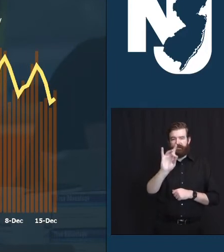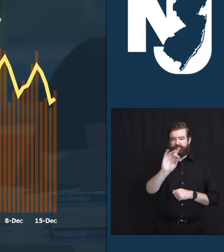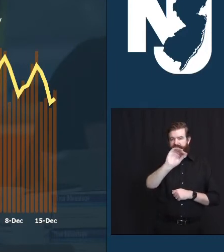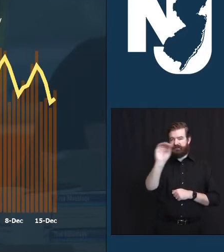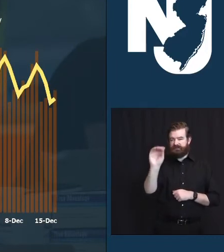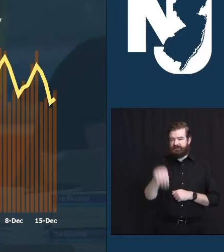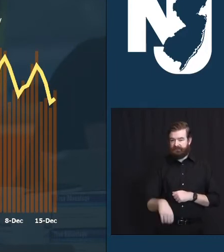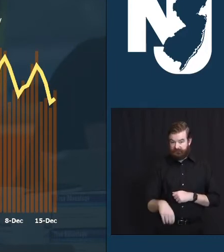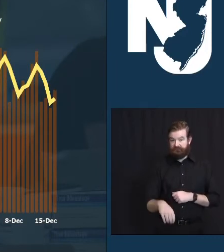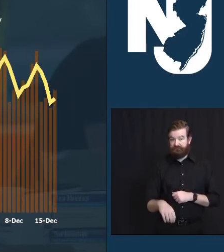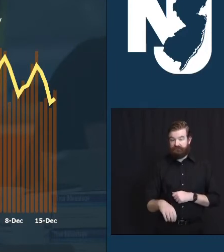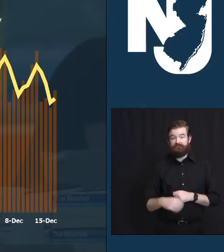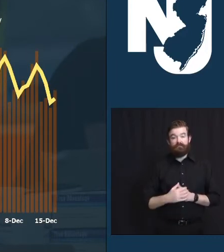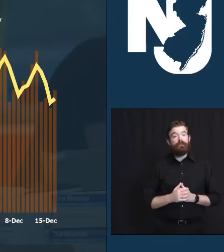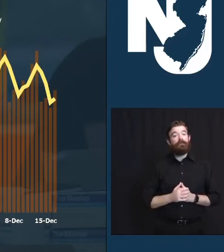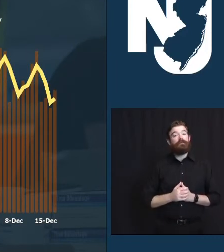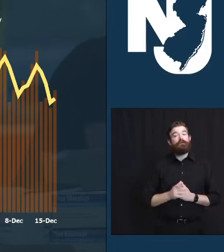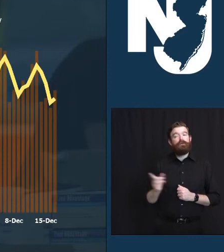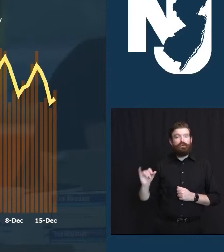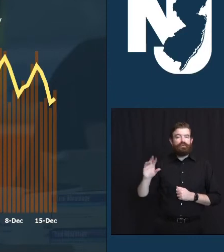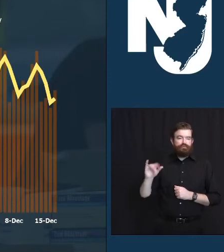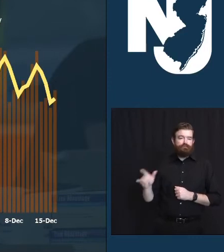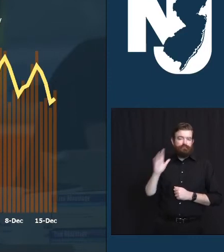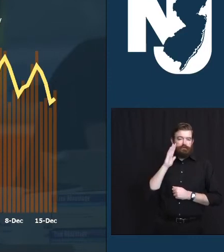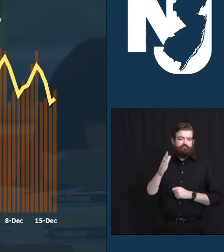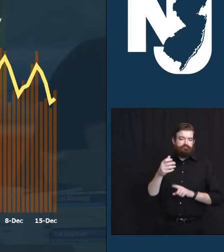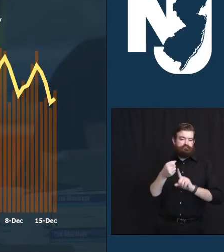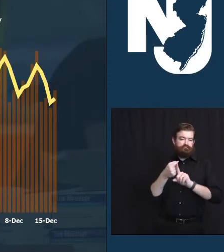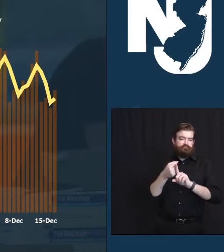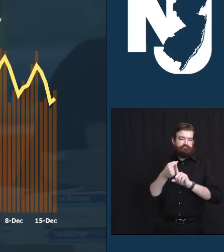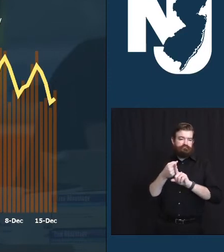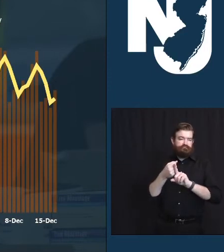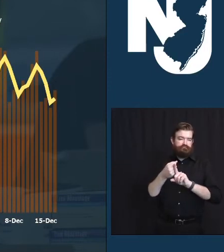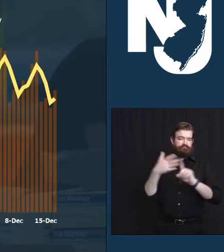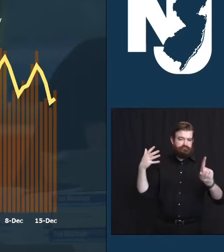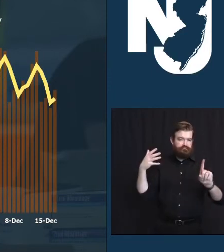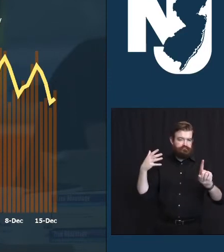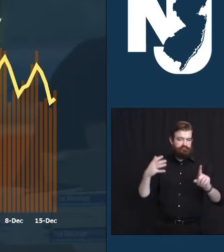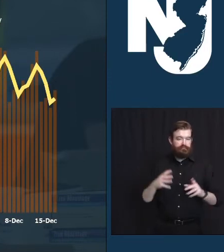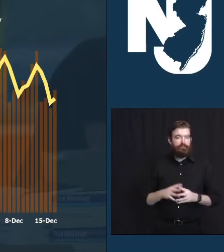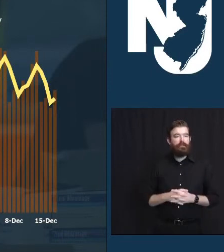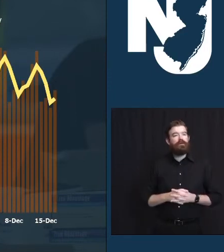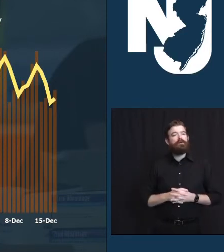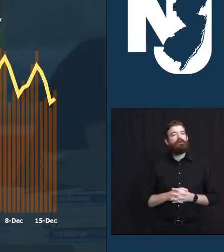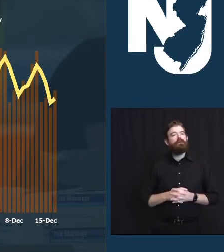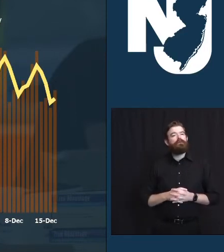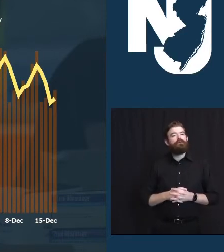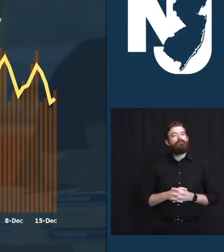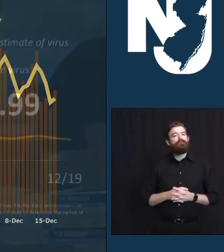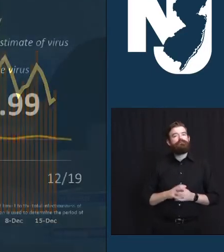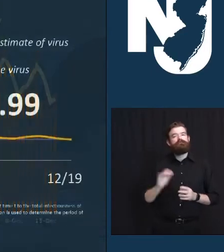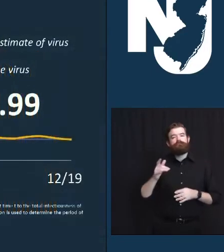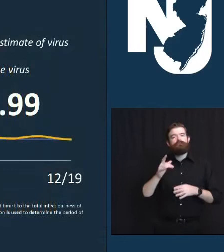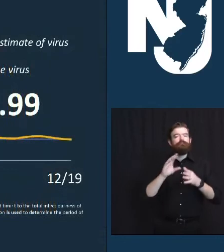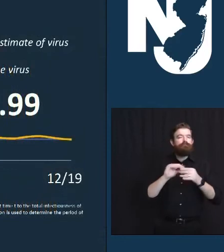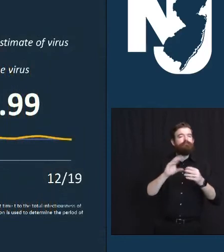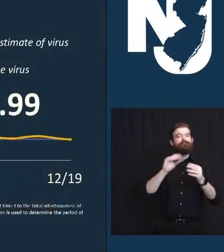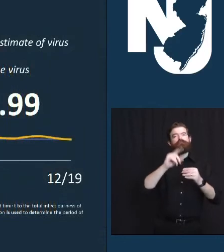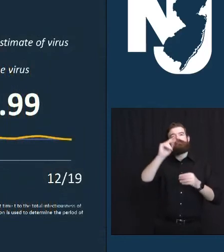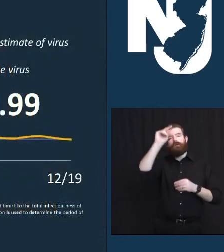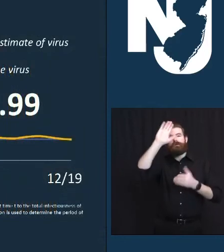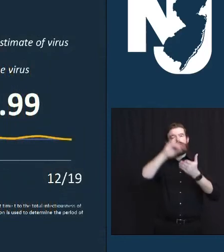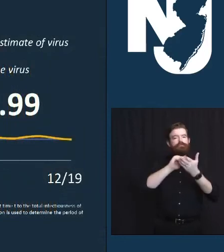10.78%. Judy will have some very interesting and I think fascinating insights as to the regional breakdown of those numbers. And the rate of transmission